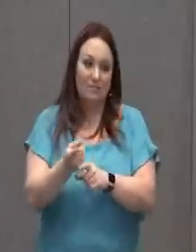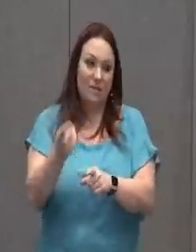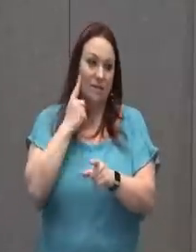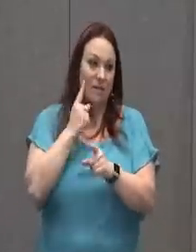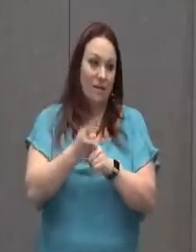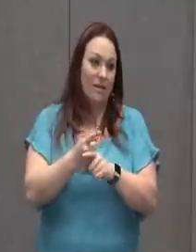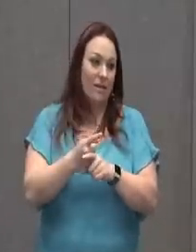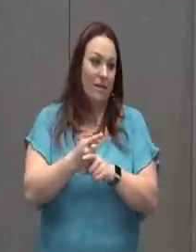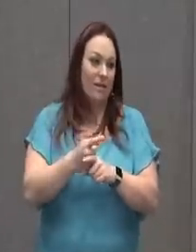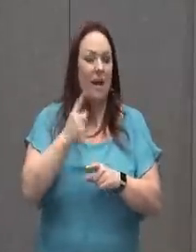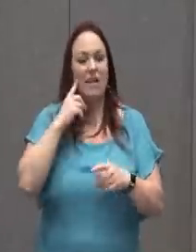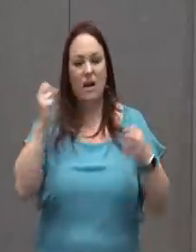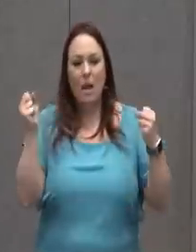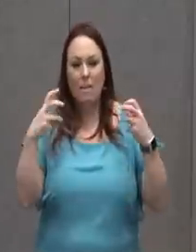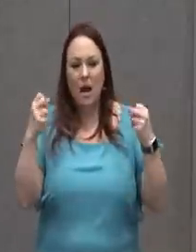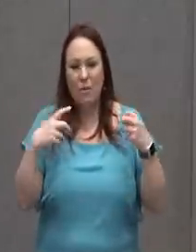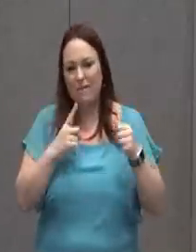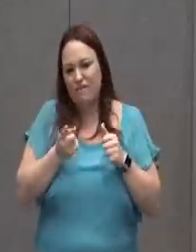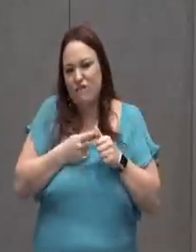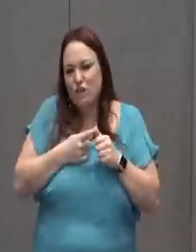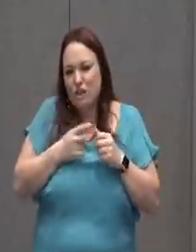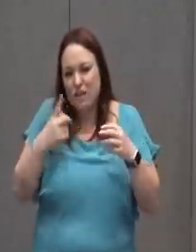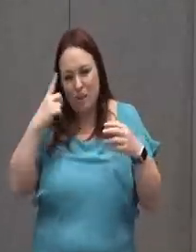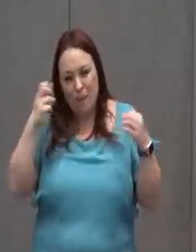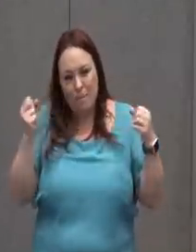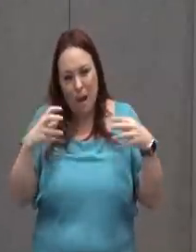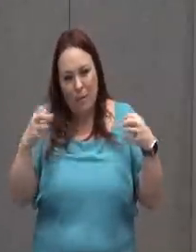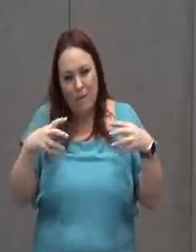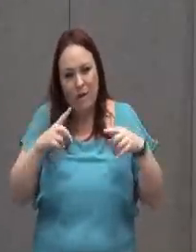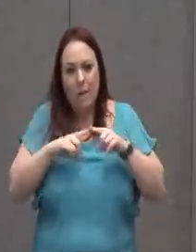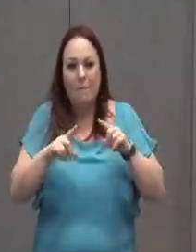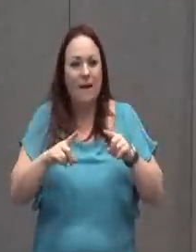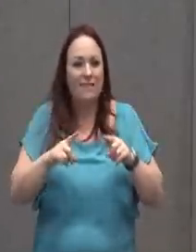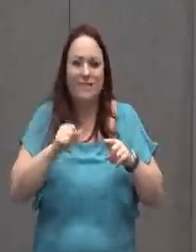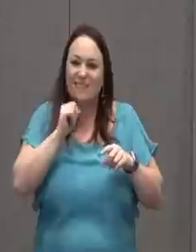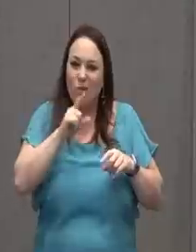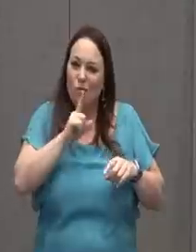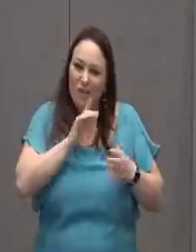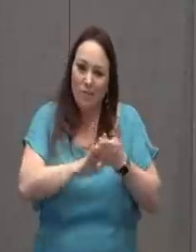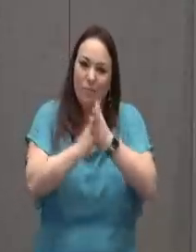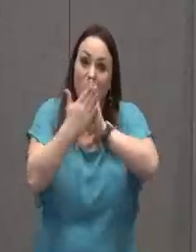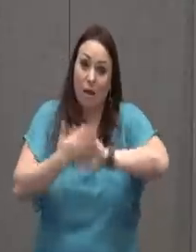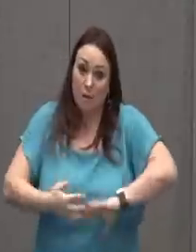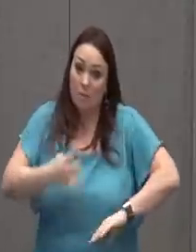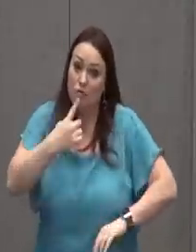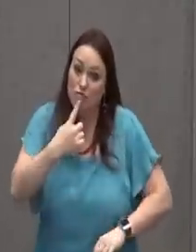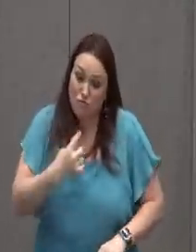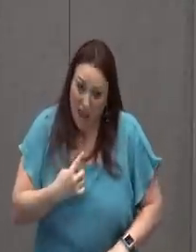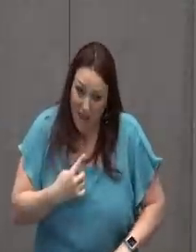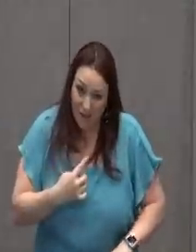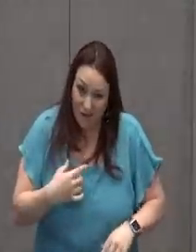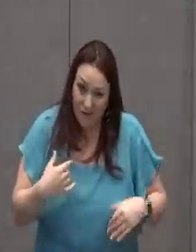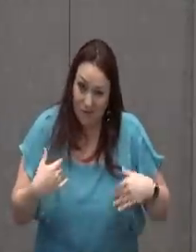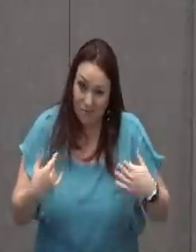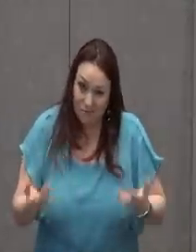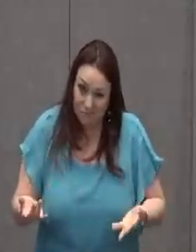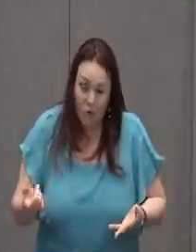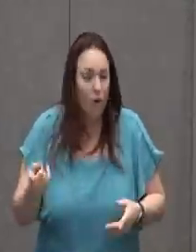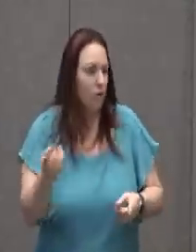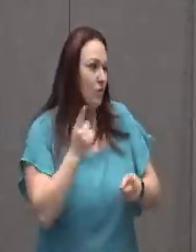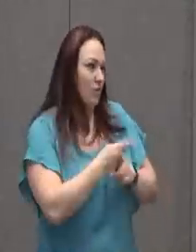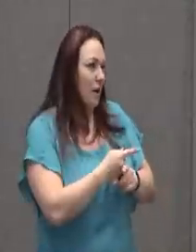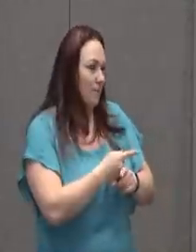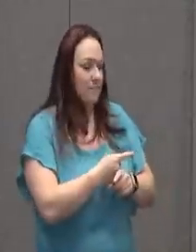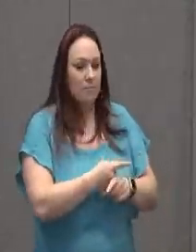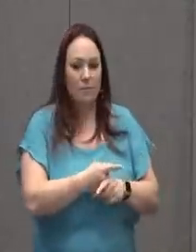I even thought it was a microwave at first. But then microwaves don't really have a red glow to them. Oh, you're right.